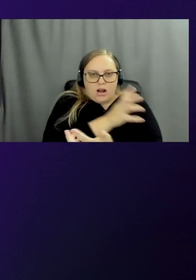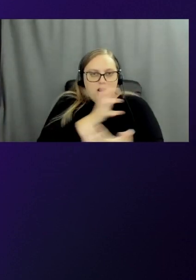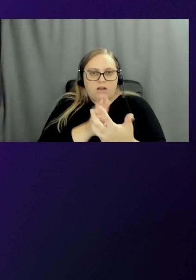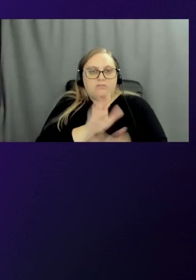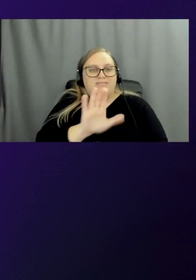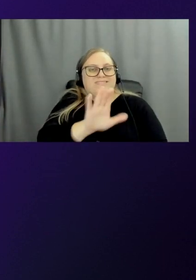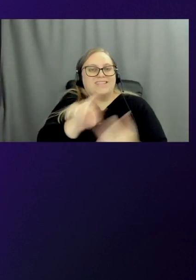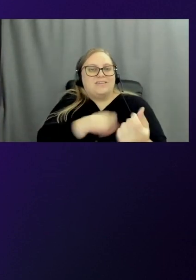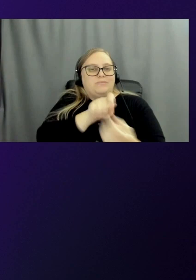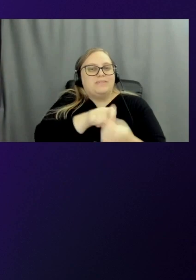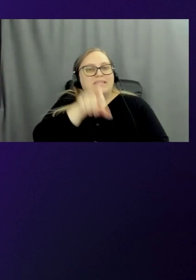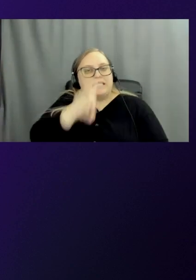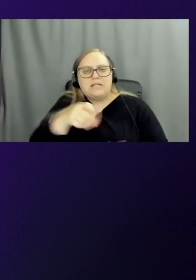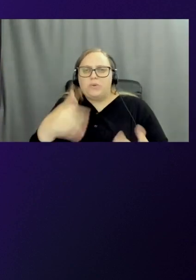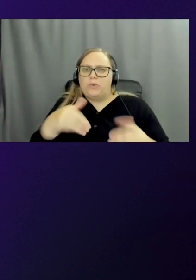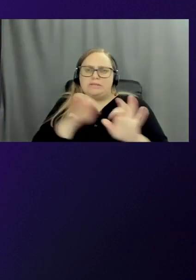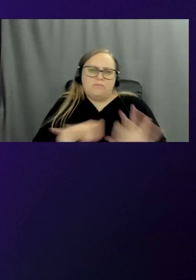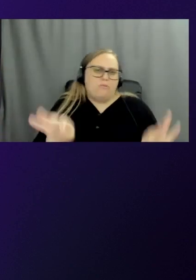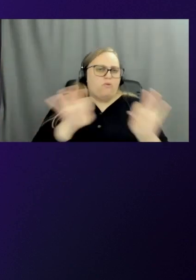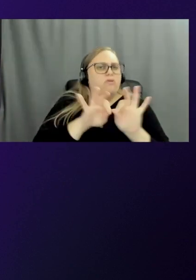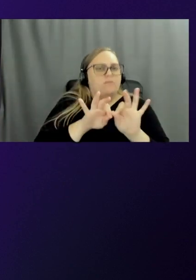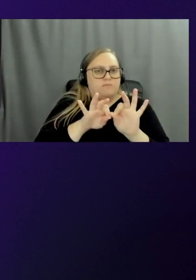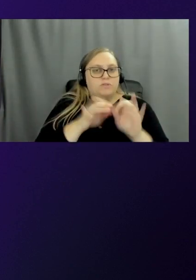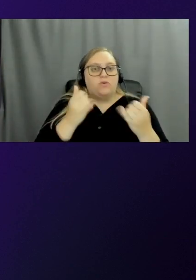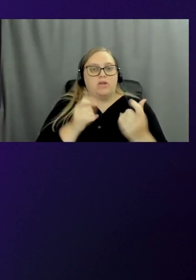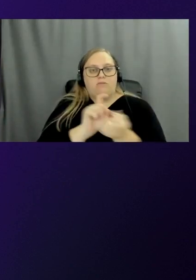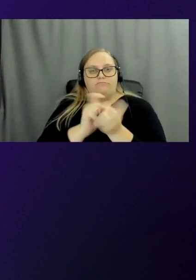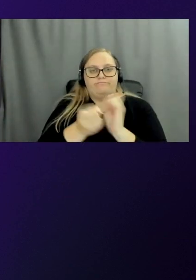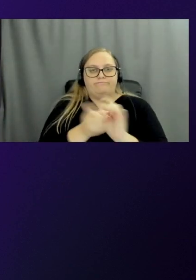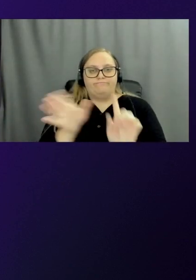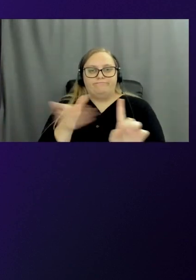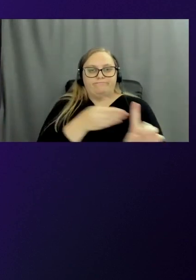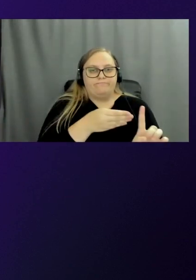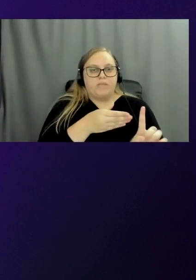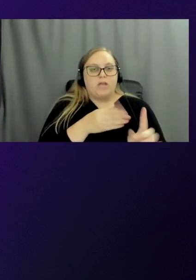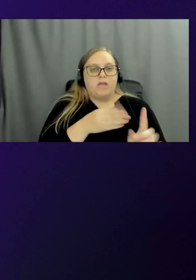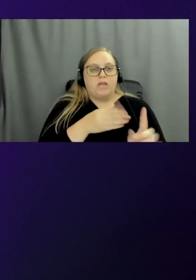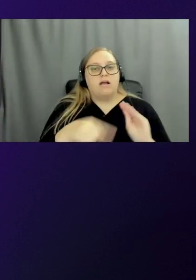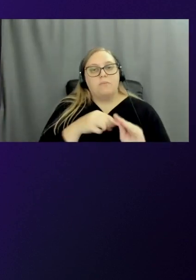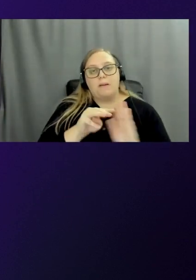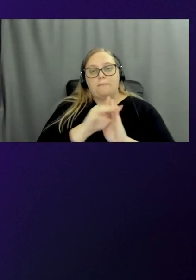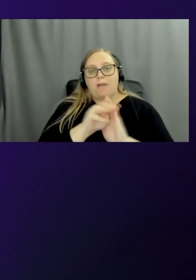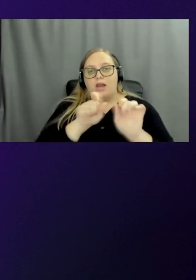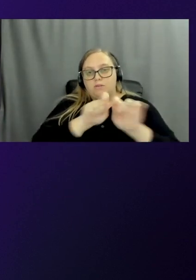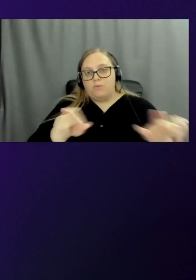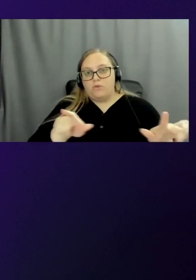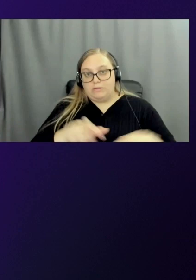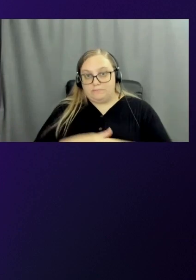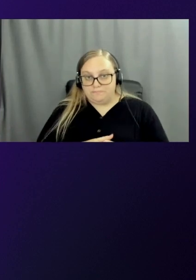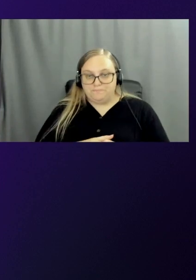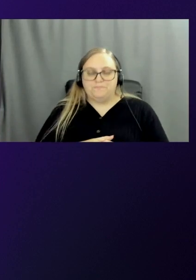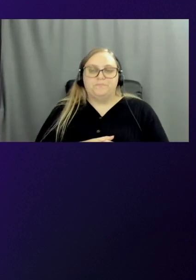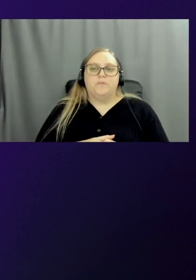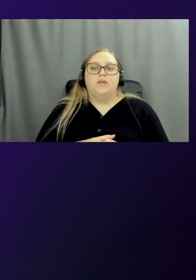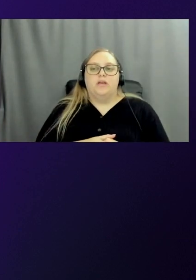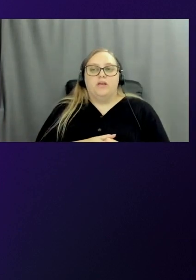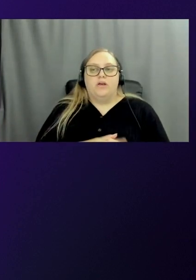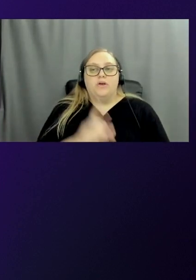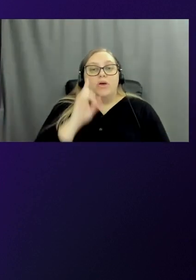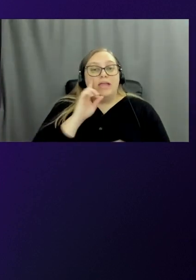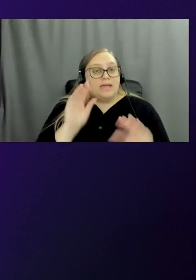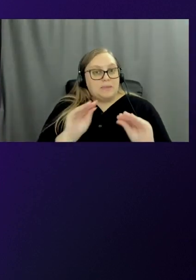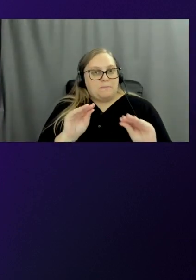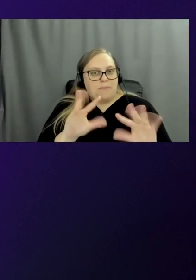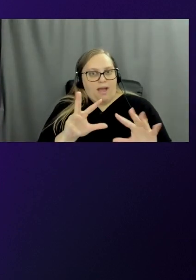is just so critical. Now, let's switch gears a little bit and talk about model deployment. I really see like the magic is